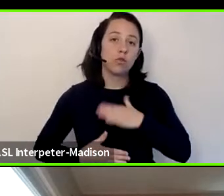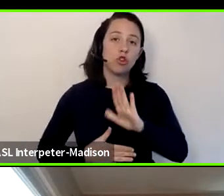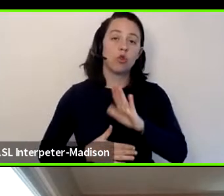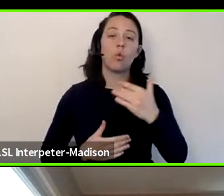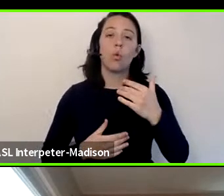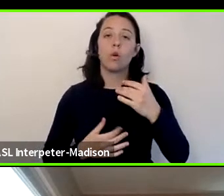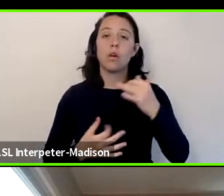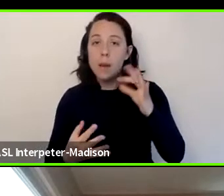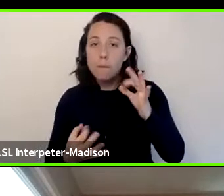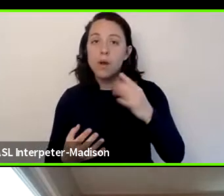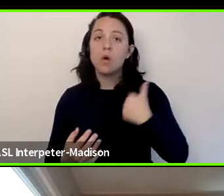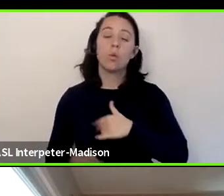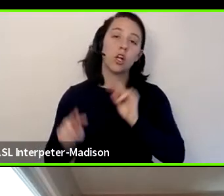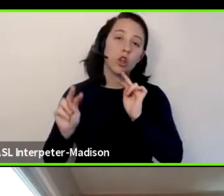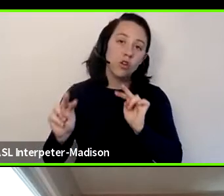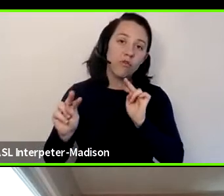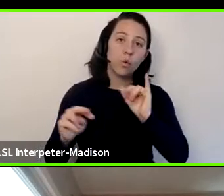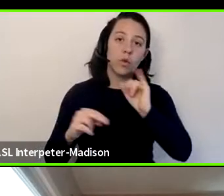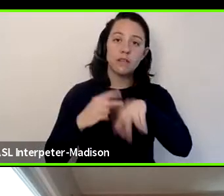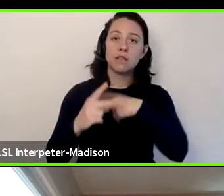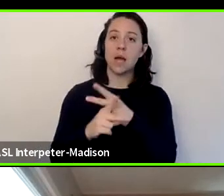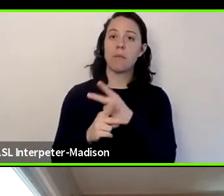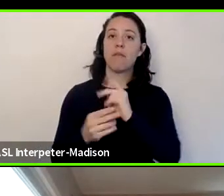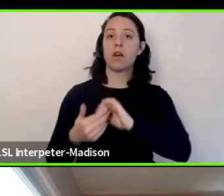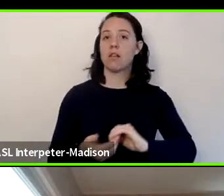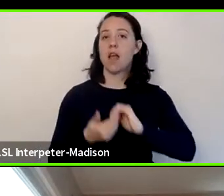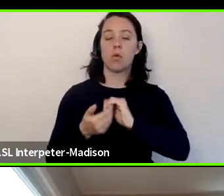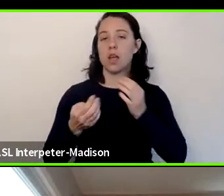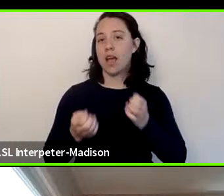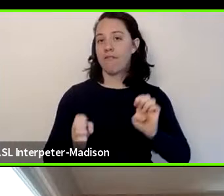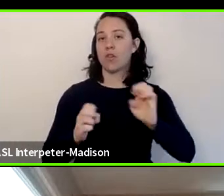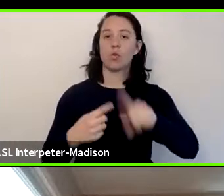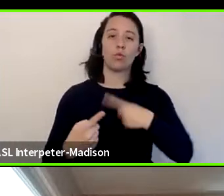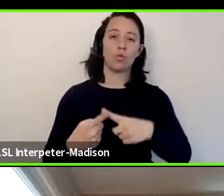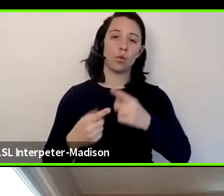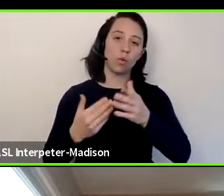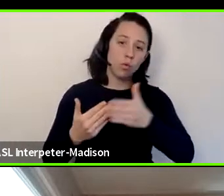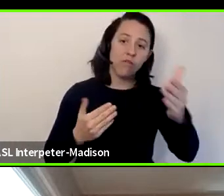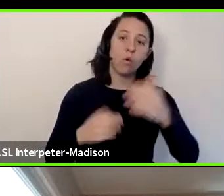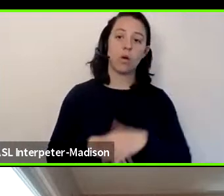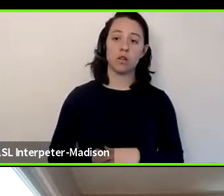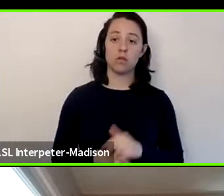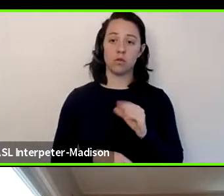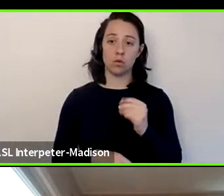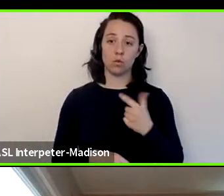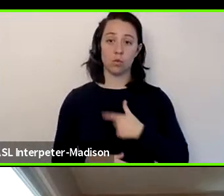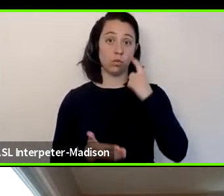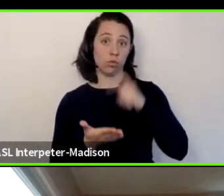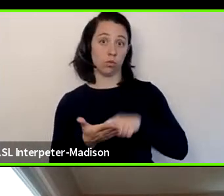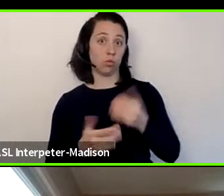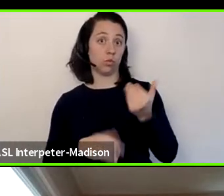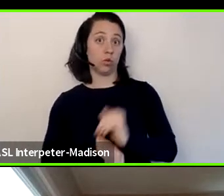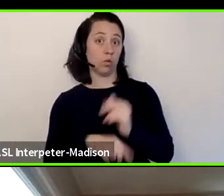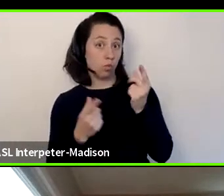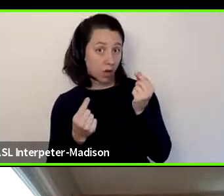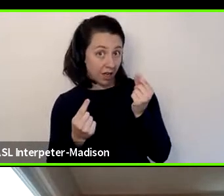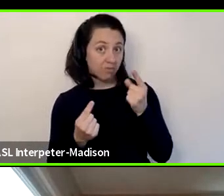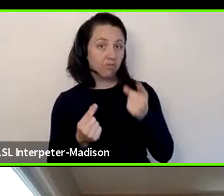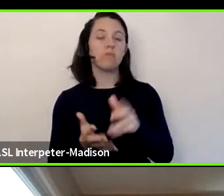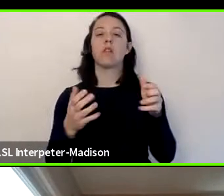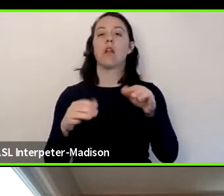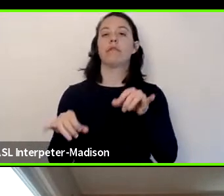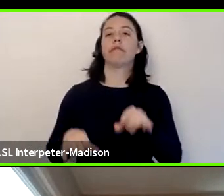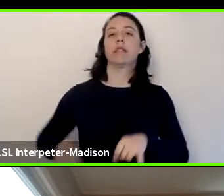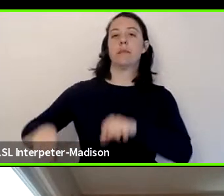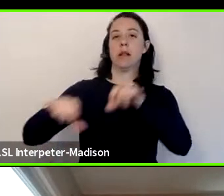look forward to this type of collaborative effort as we move forward. I think what we found tonight is there's a lot of commonality among